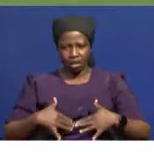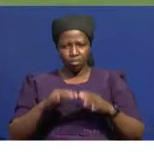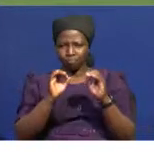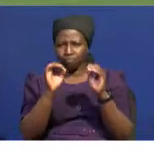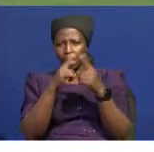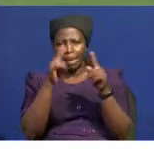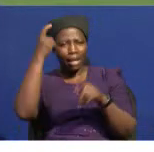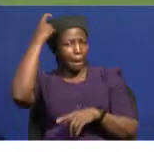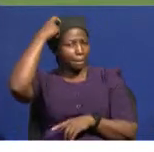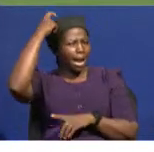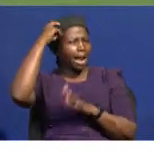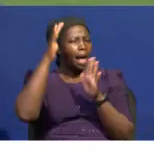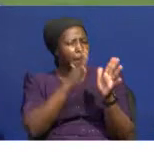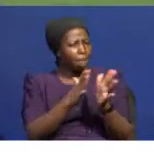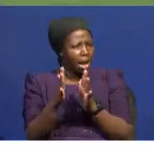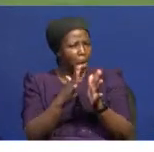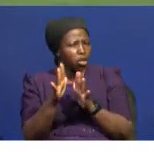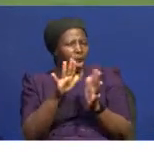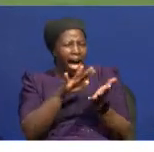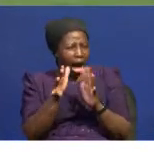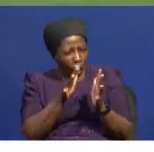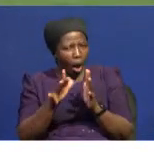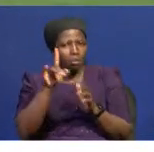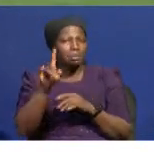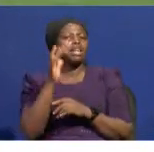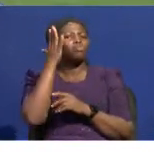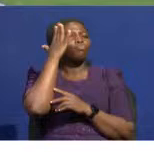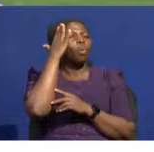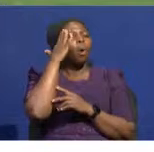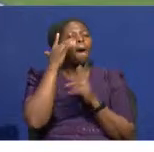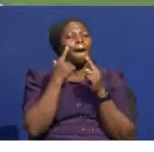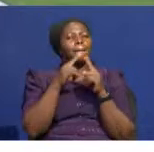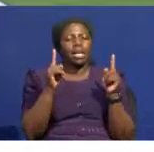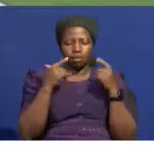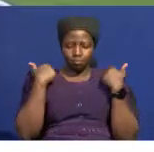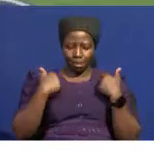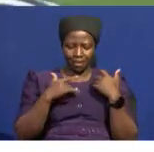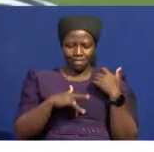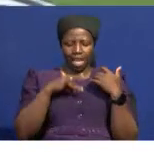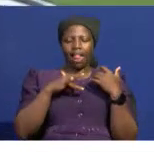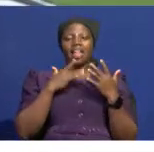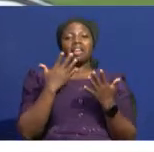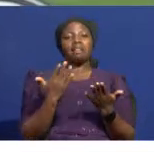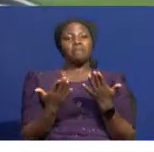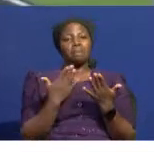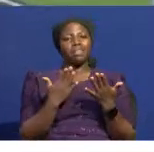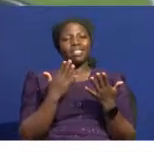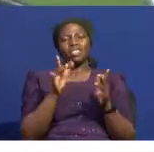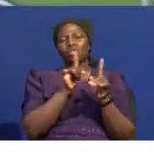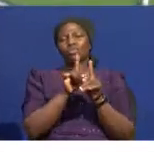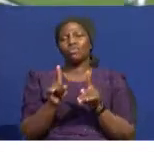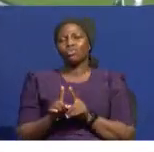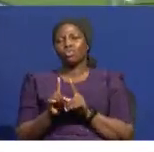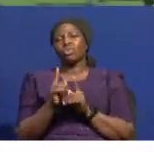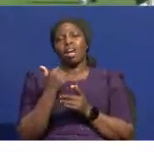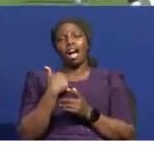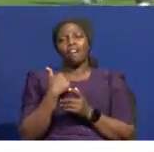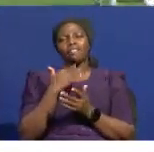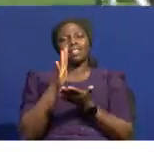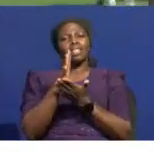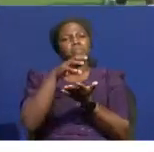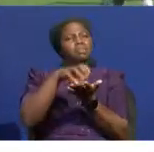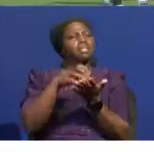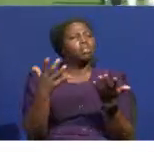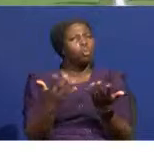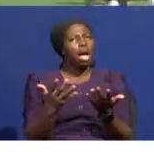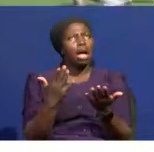mental preparation imekuwa namna gani na mambo kama hiyo. Though I feel maybe kuna pia some of the incidences whereby